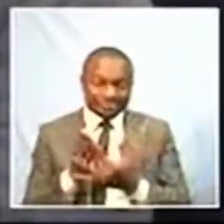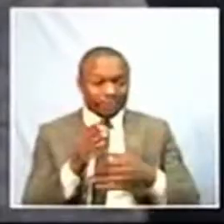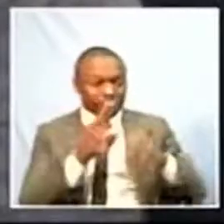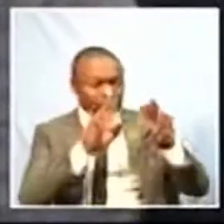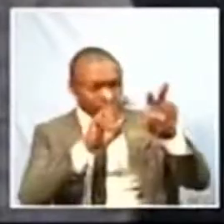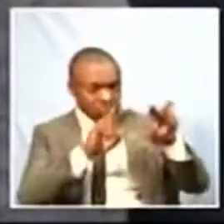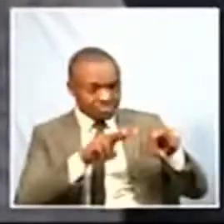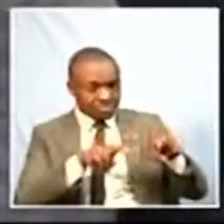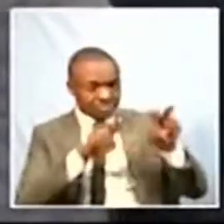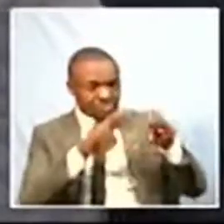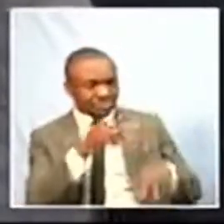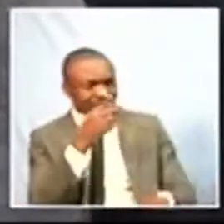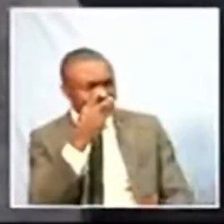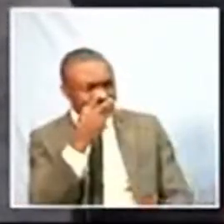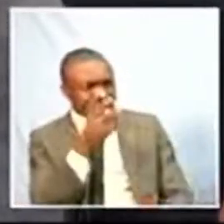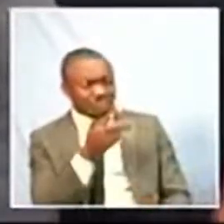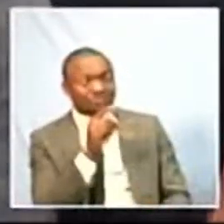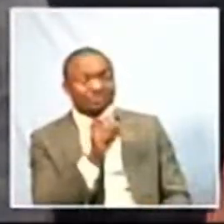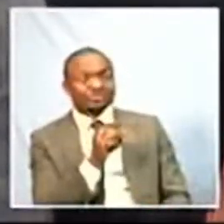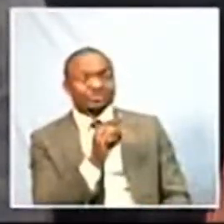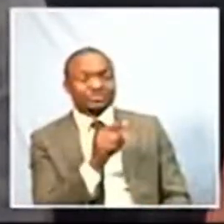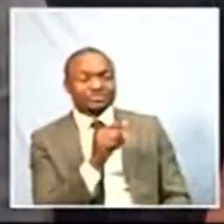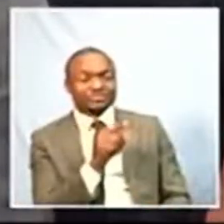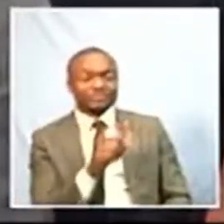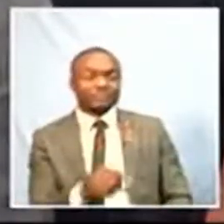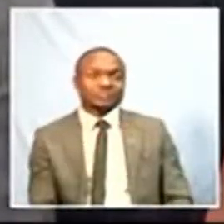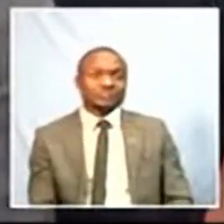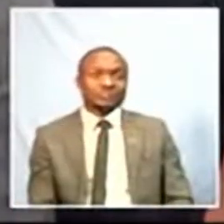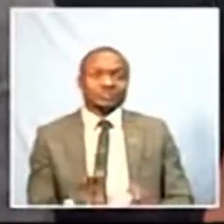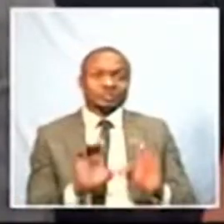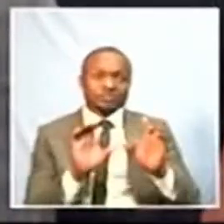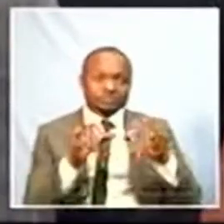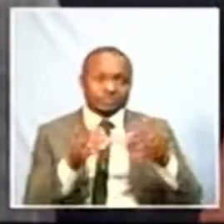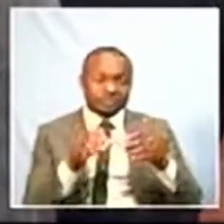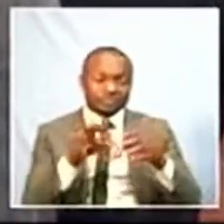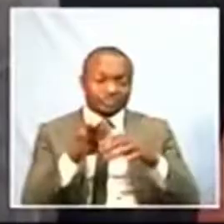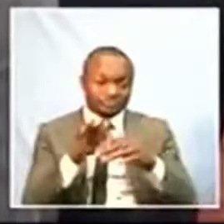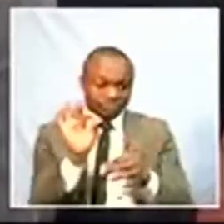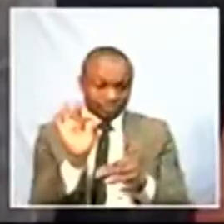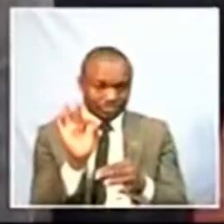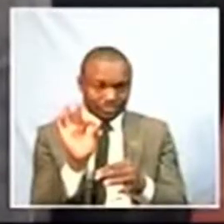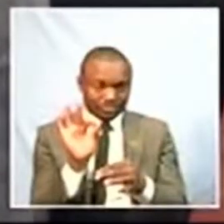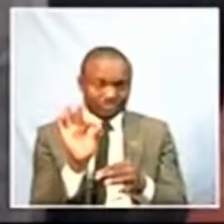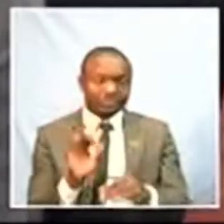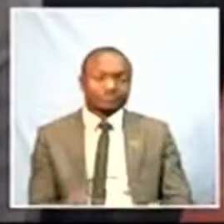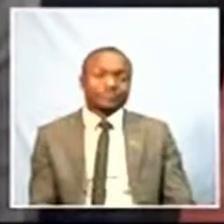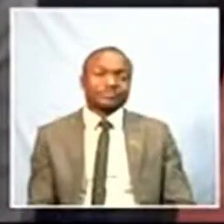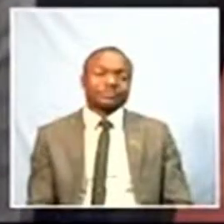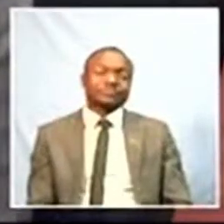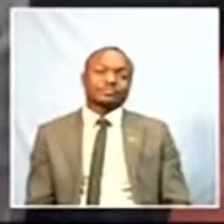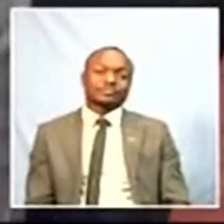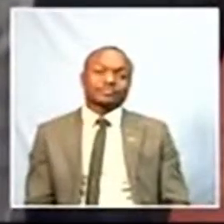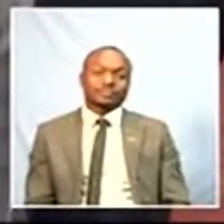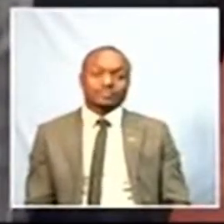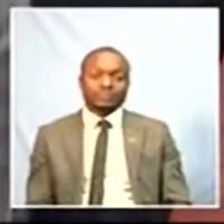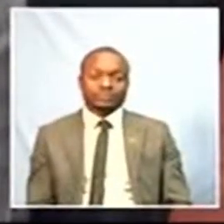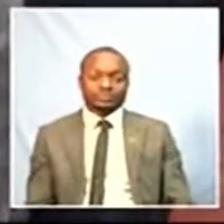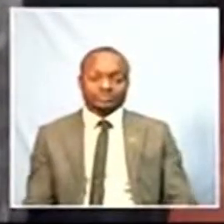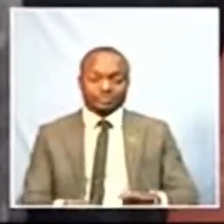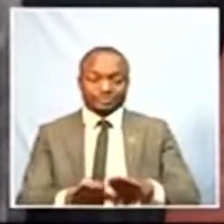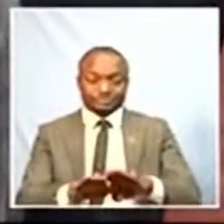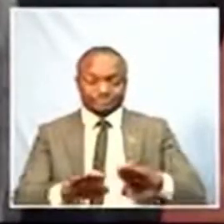inspections and monitoring, we discovered that with the community, it was discovered that the verandas were not